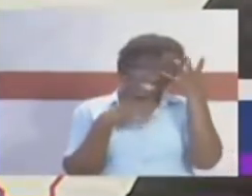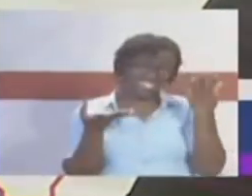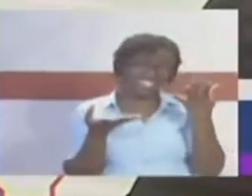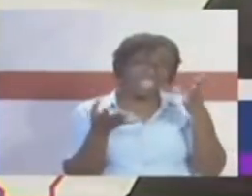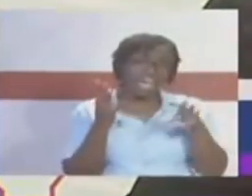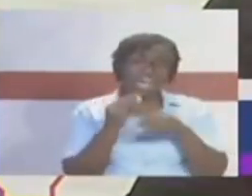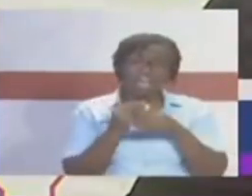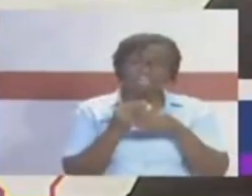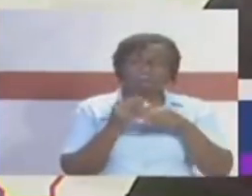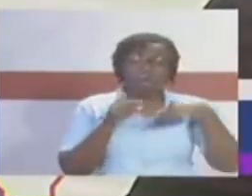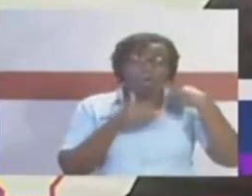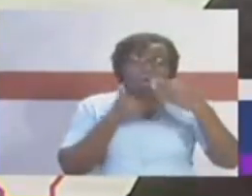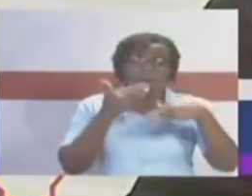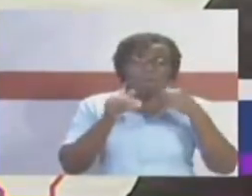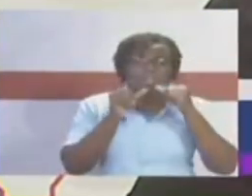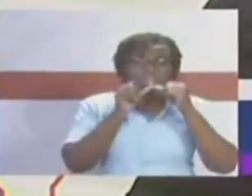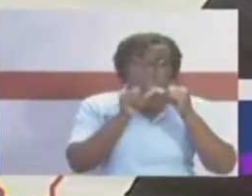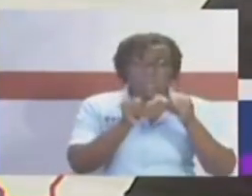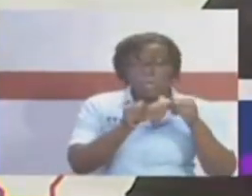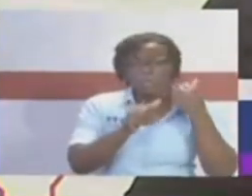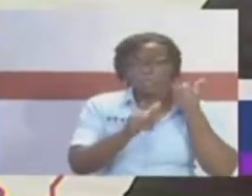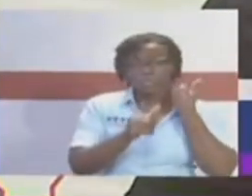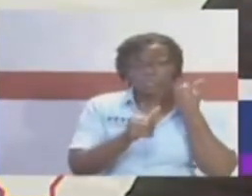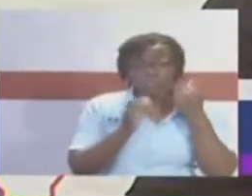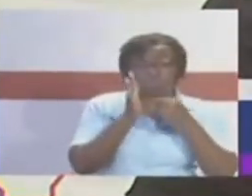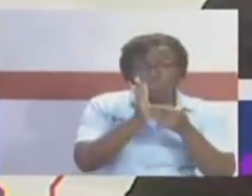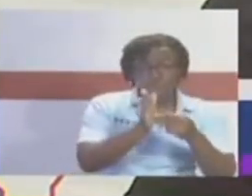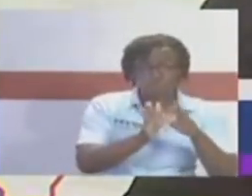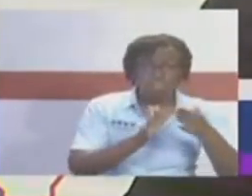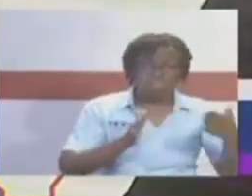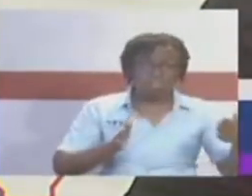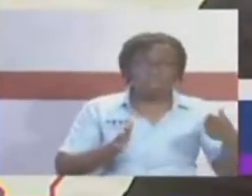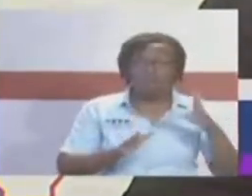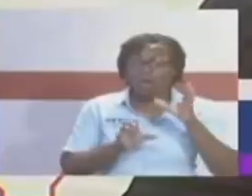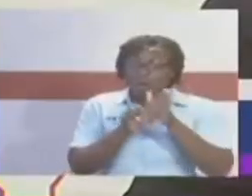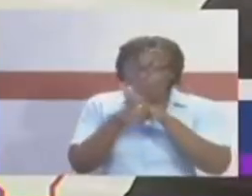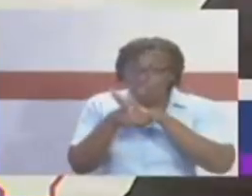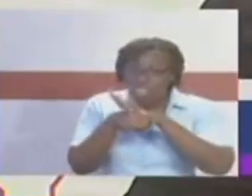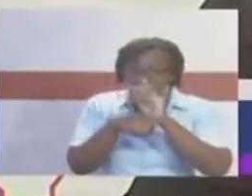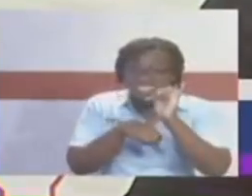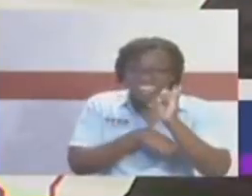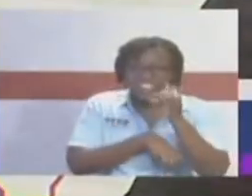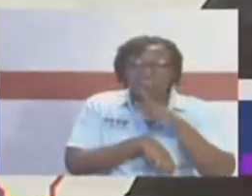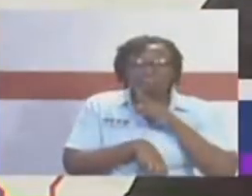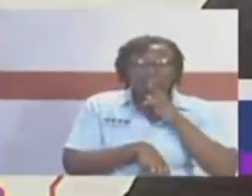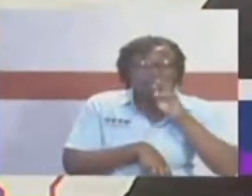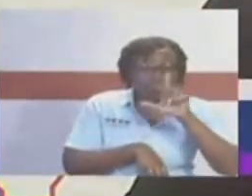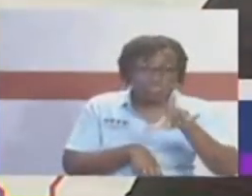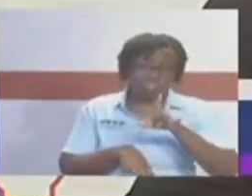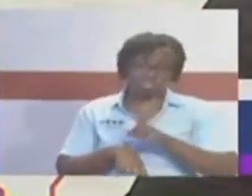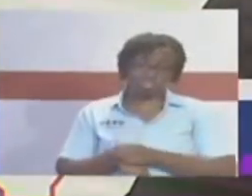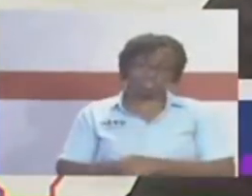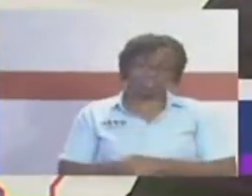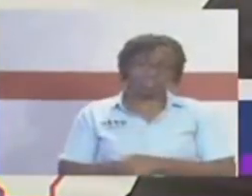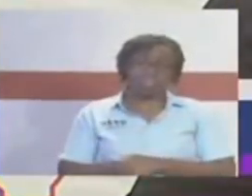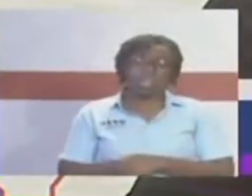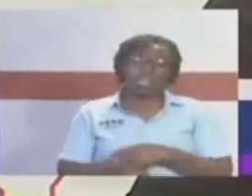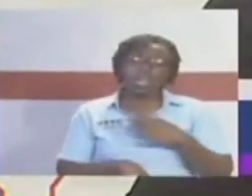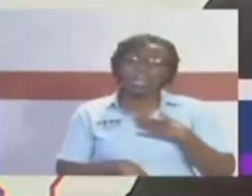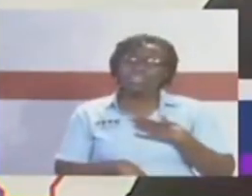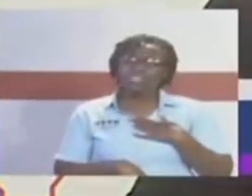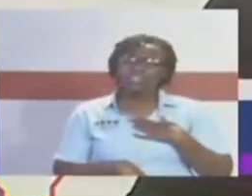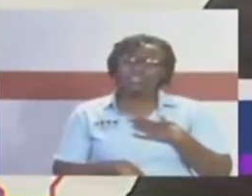long-term complications. COVID is real. Don't believe that it isn't. And so this morning, I strongly plead with you